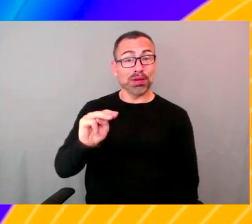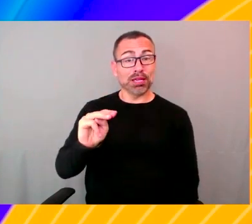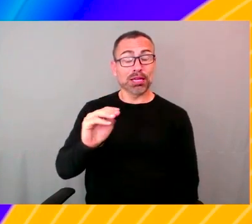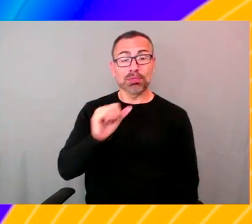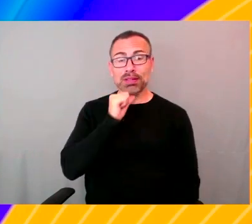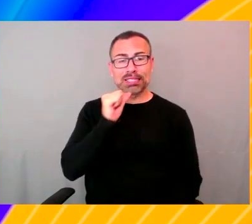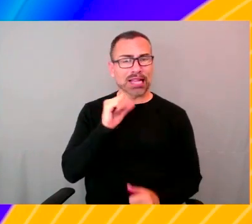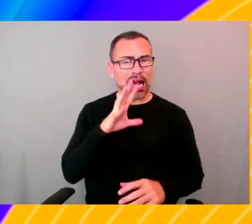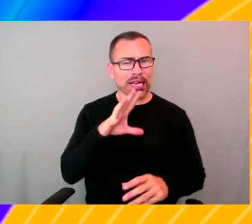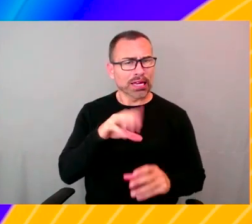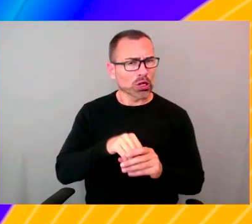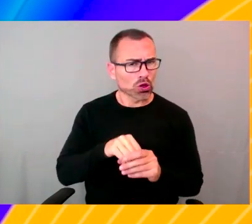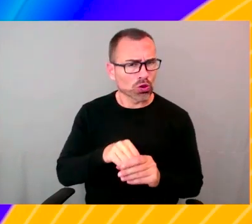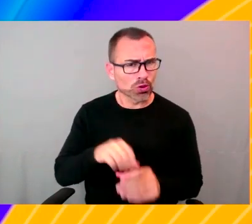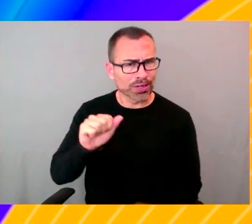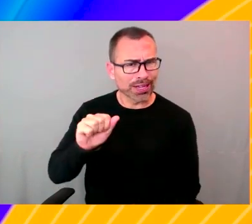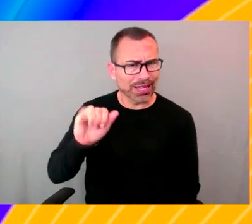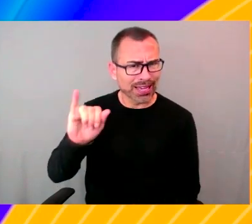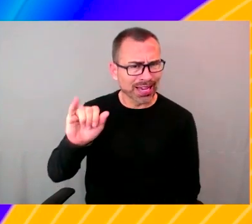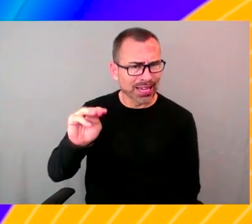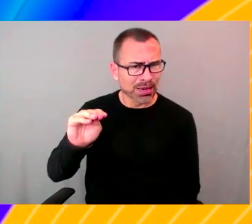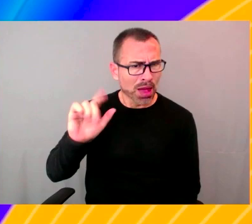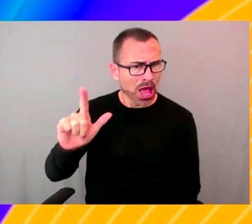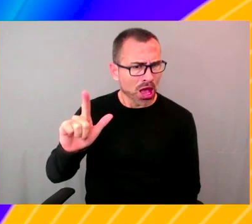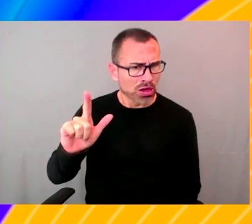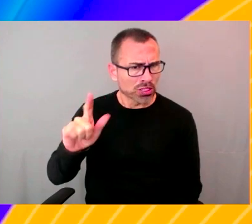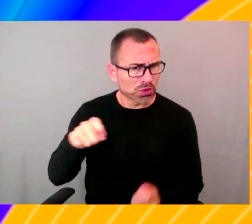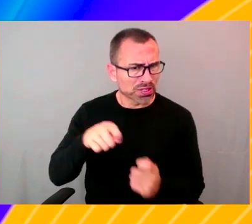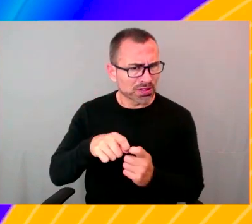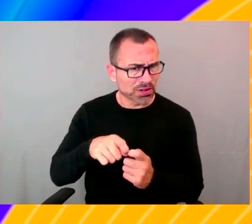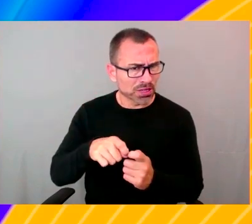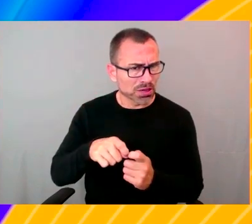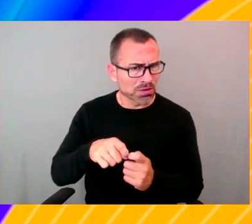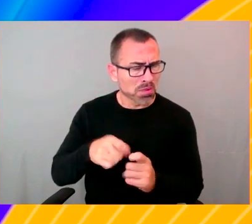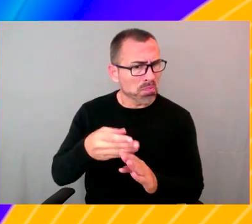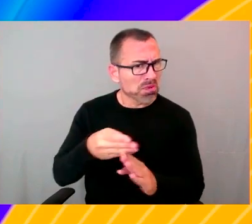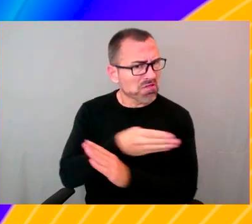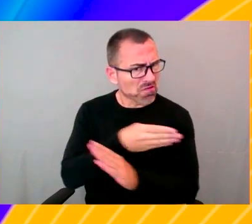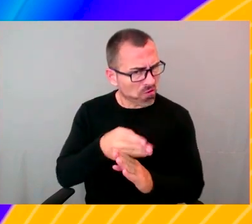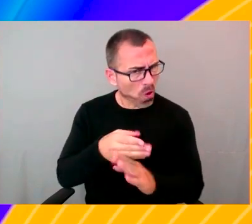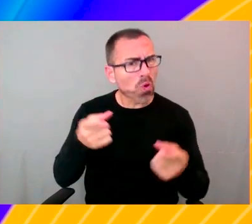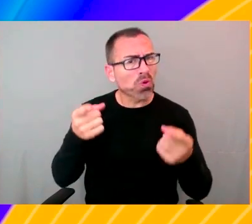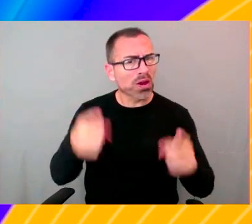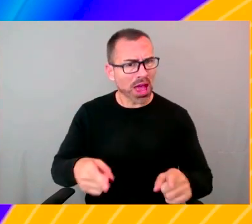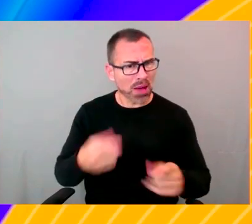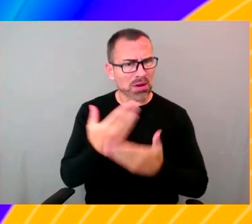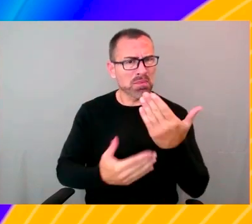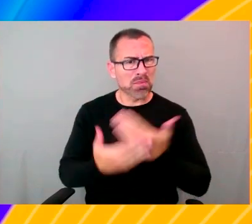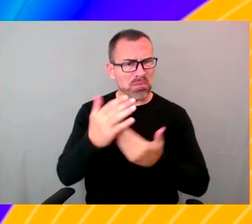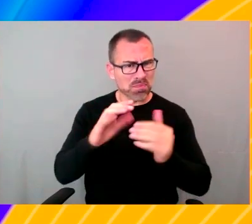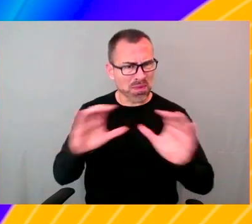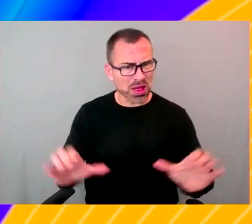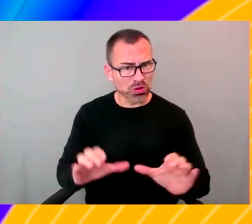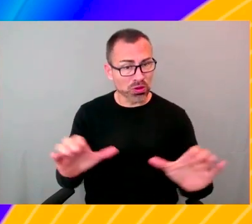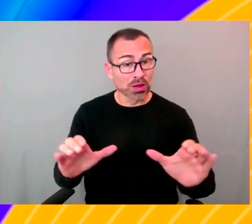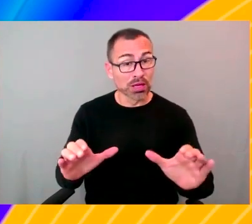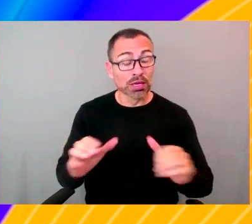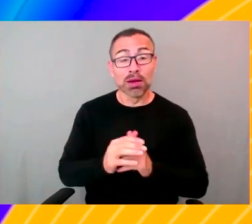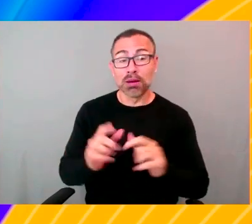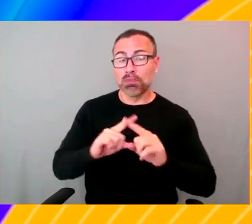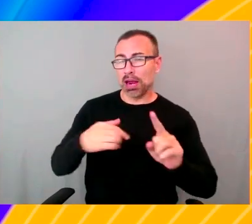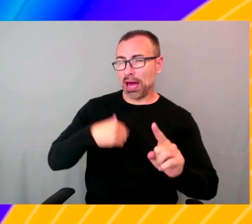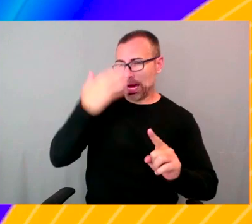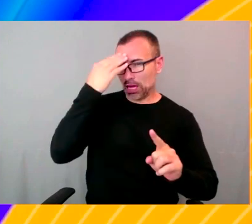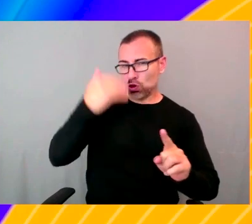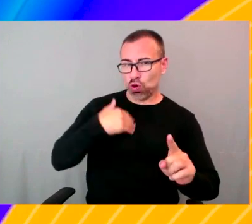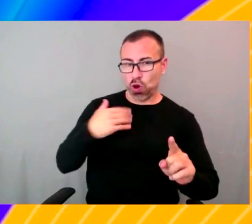I think for many years, it's been done manually. And so I know my customers, there are certain propellers that